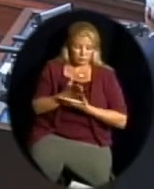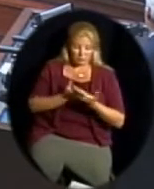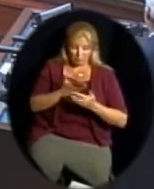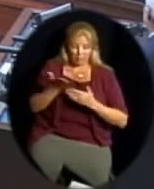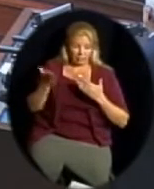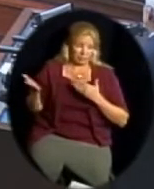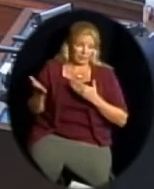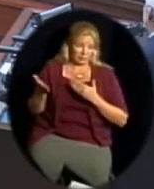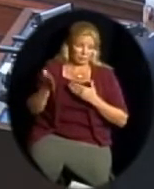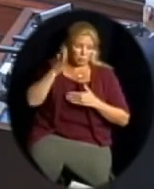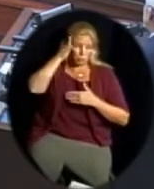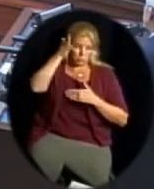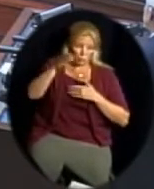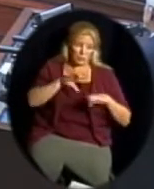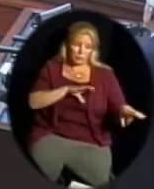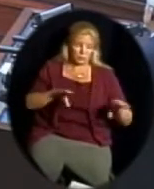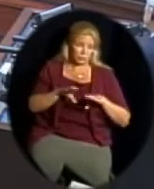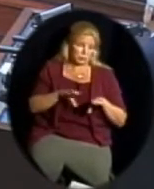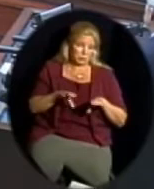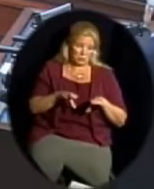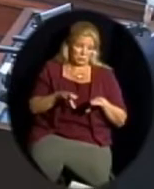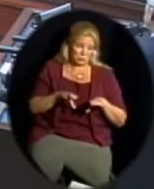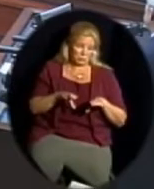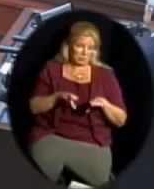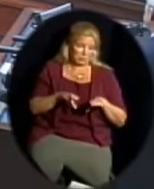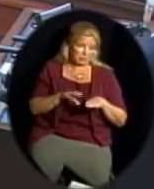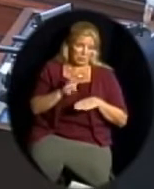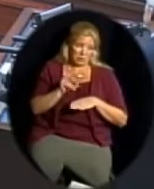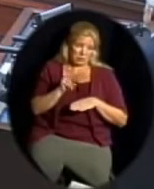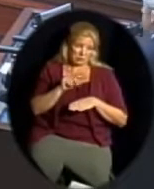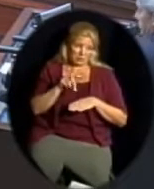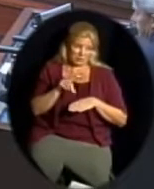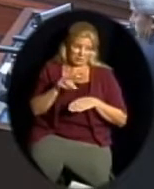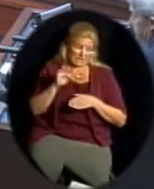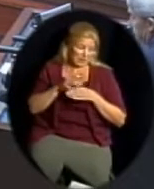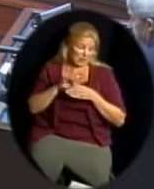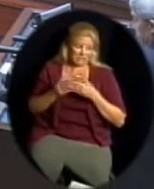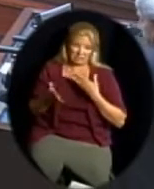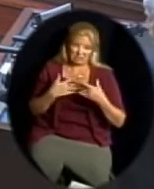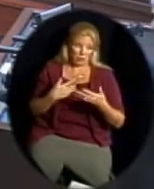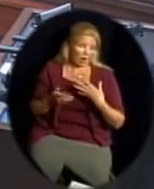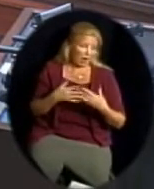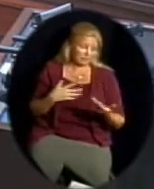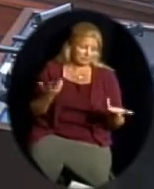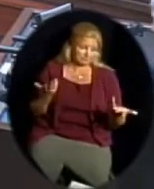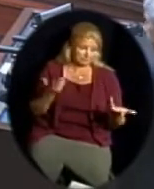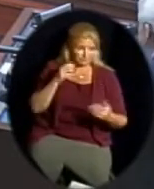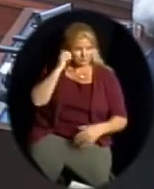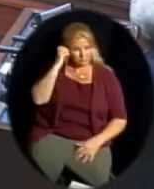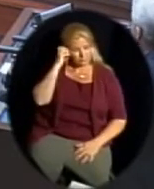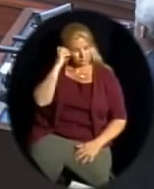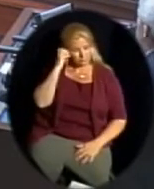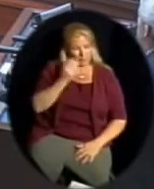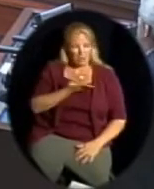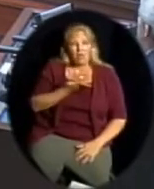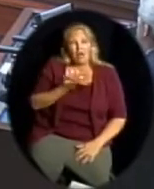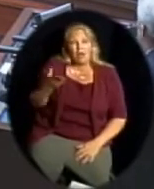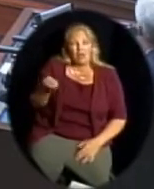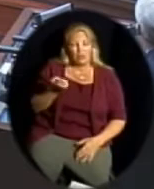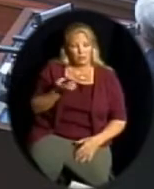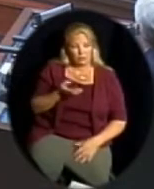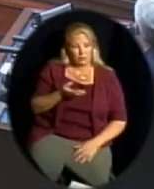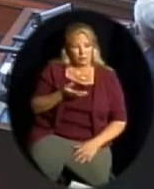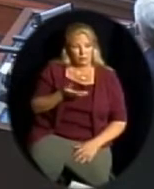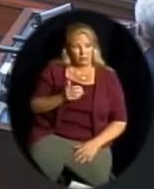election. Yeah. And then there are others in here, for example, the facility equity, that's $7.6